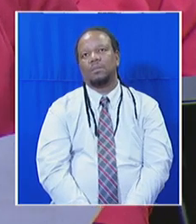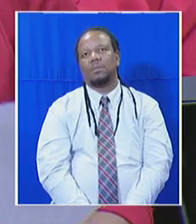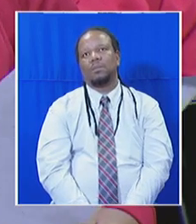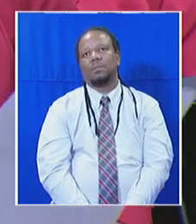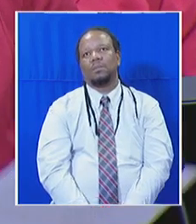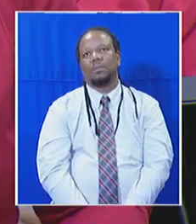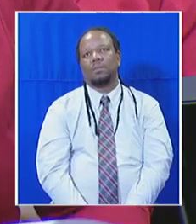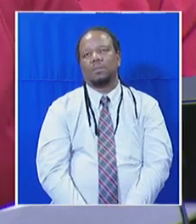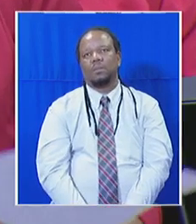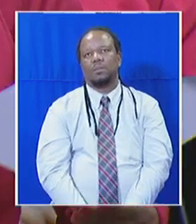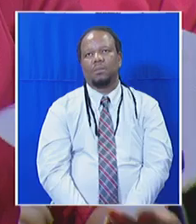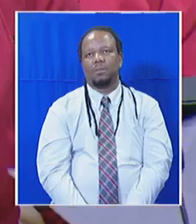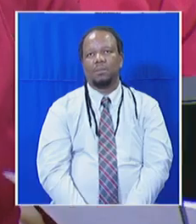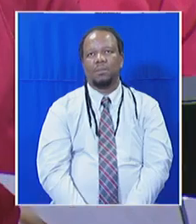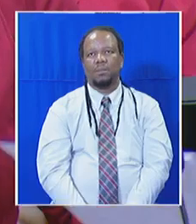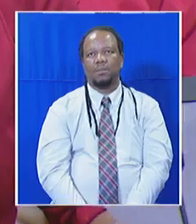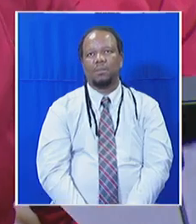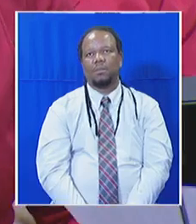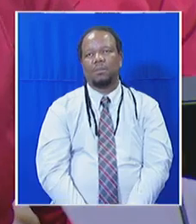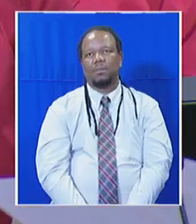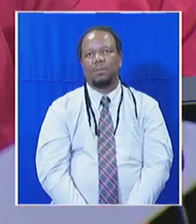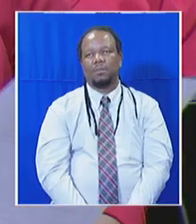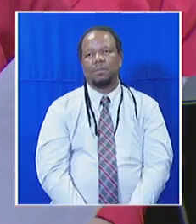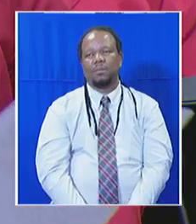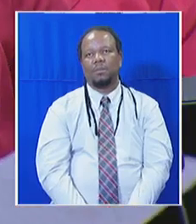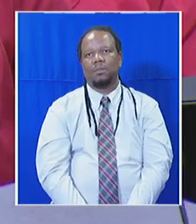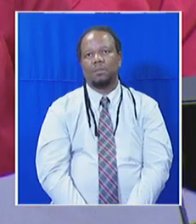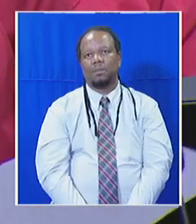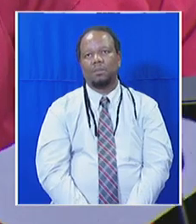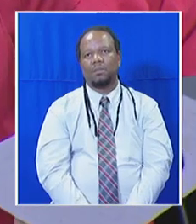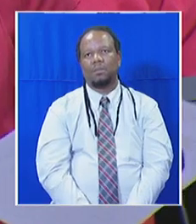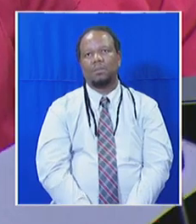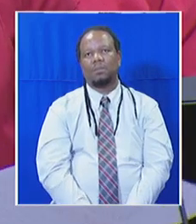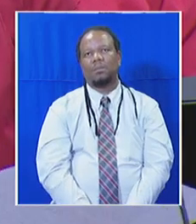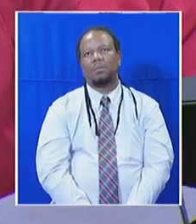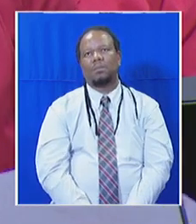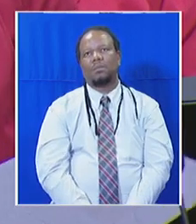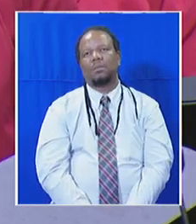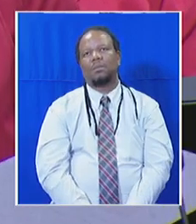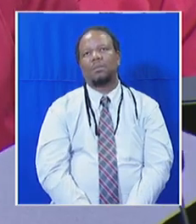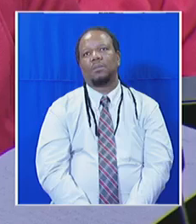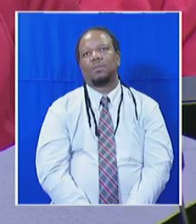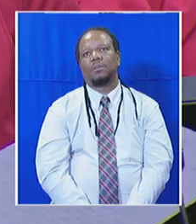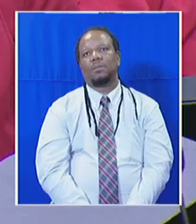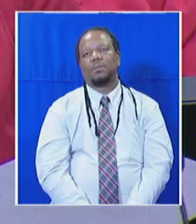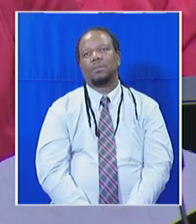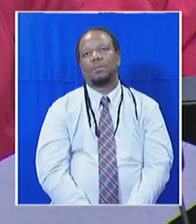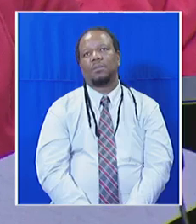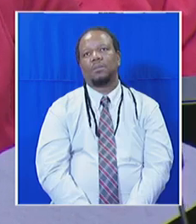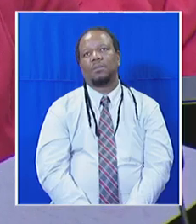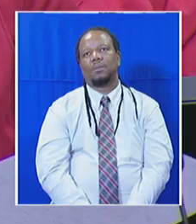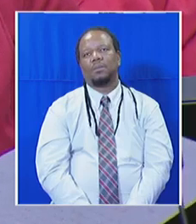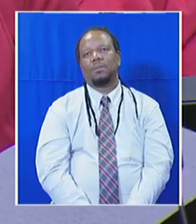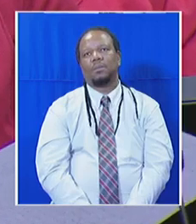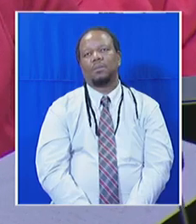le tlela bone hela go tsena ka mo go bone. Lefapha la gago le dirile eng